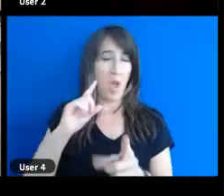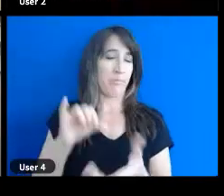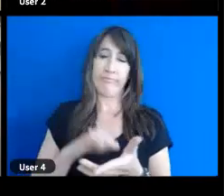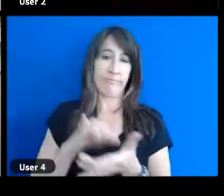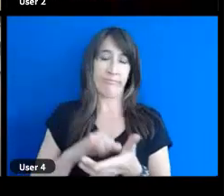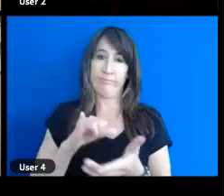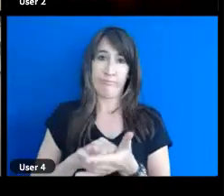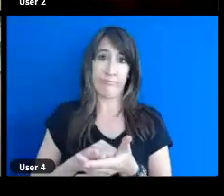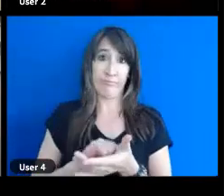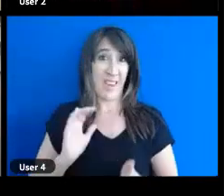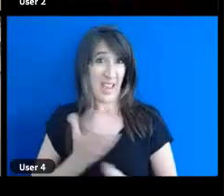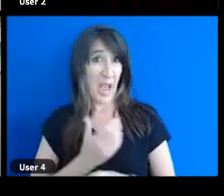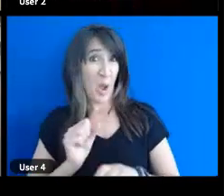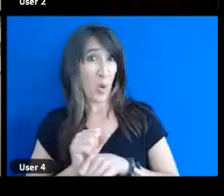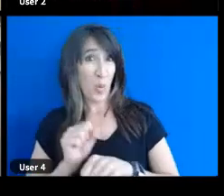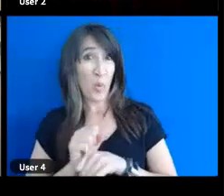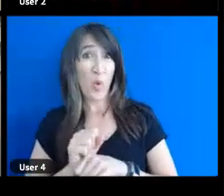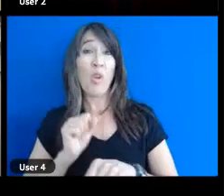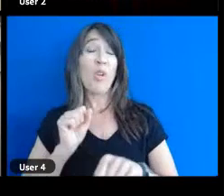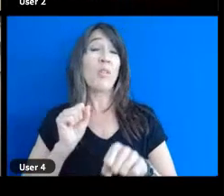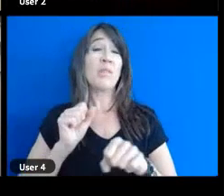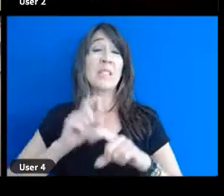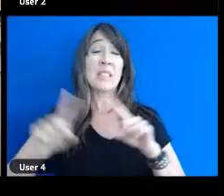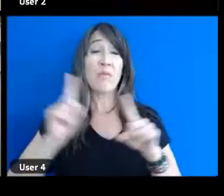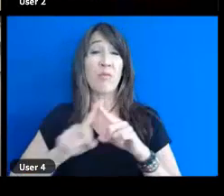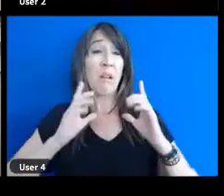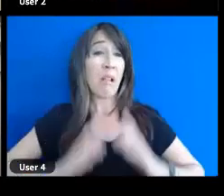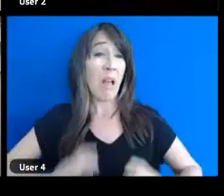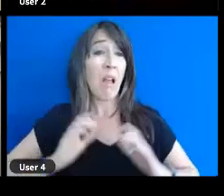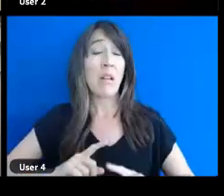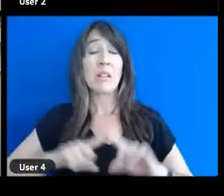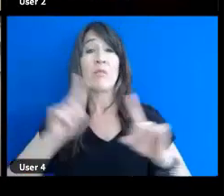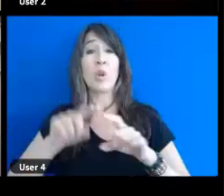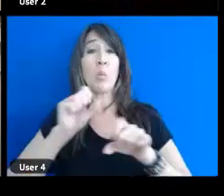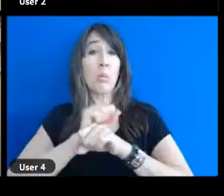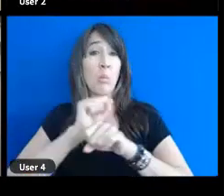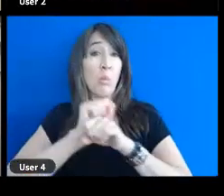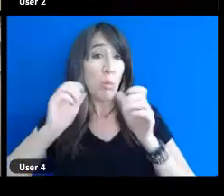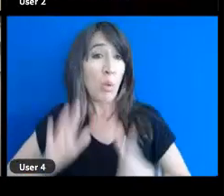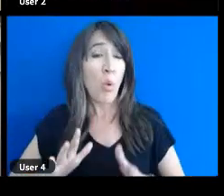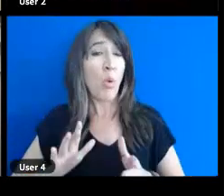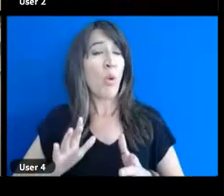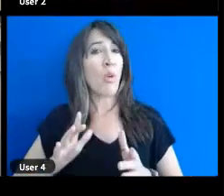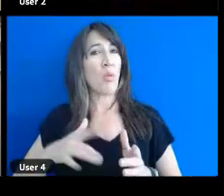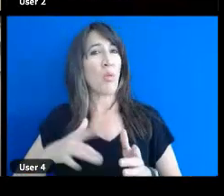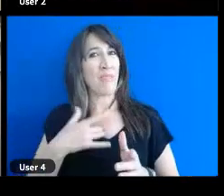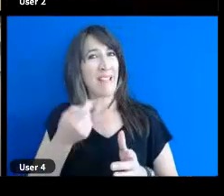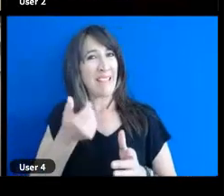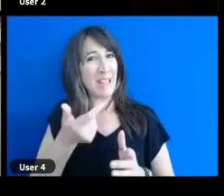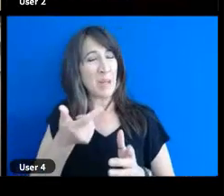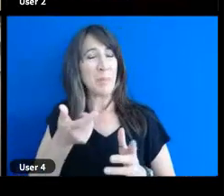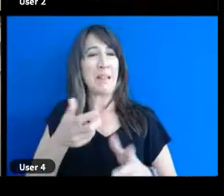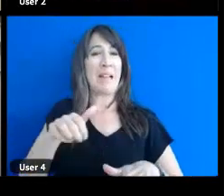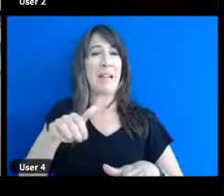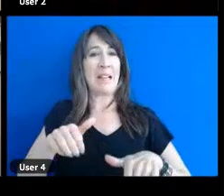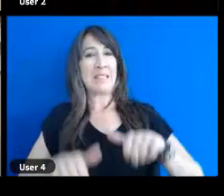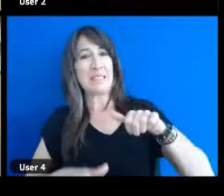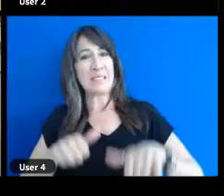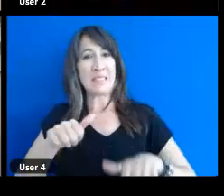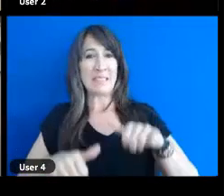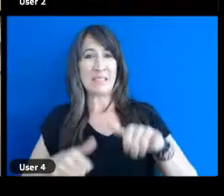And certainly I know that in the work that Jamie and I do, working with different clients and different employers, there was always a little bit